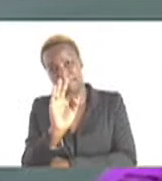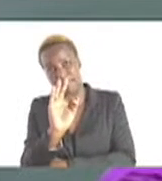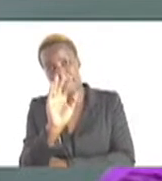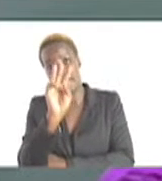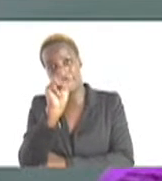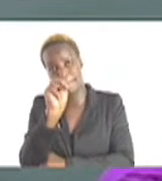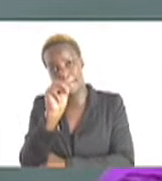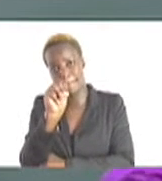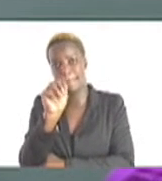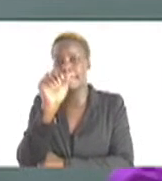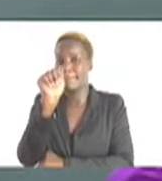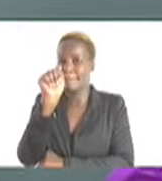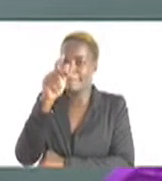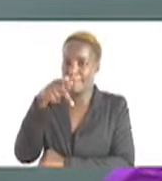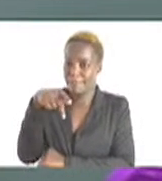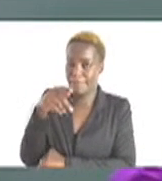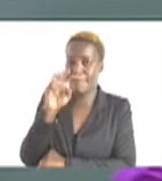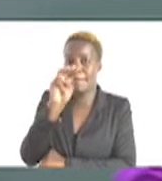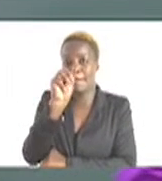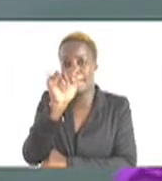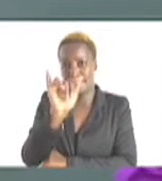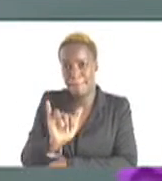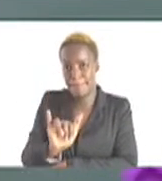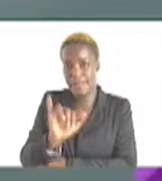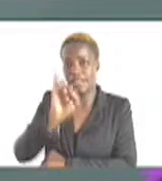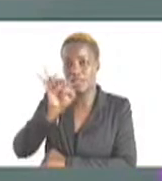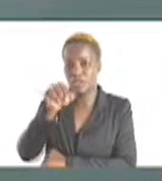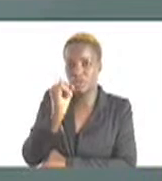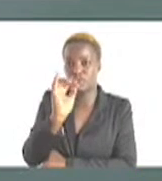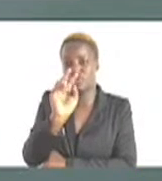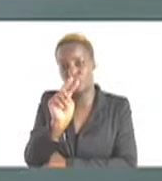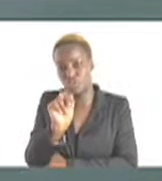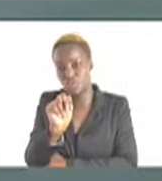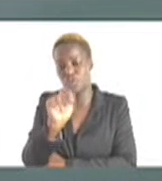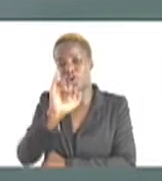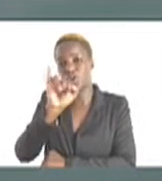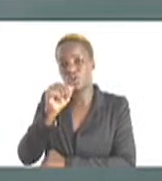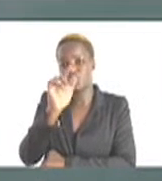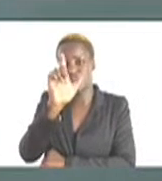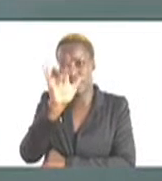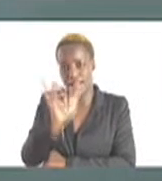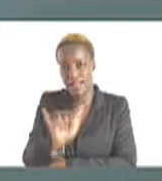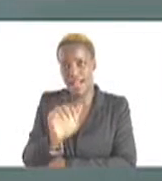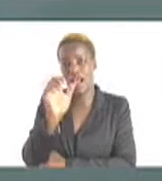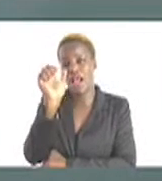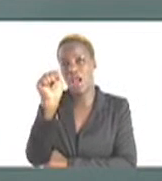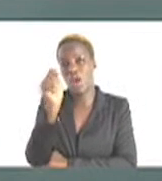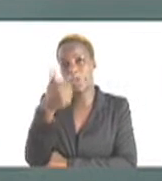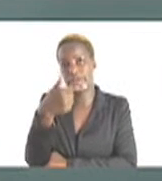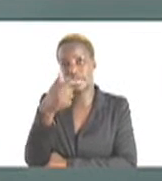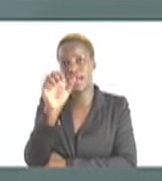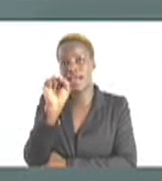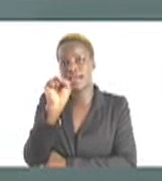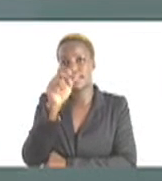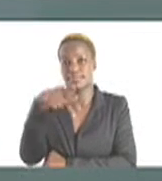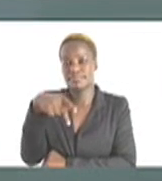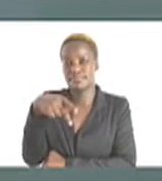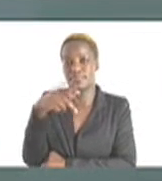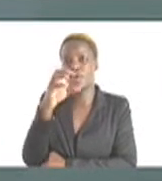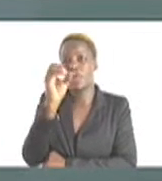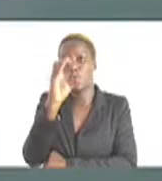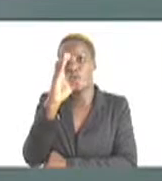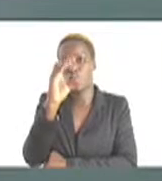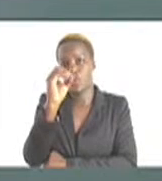February, March, April, May, June, July, August,